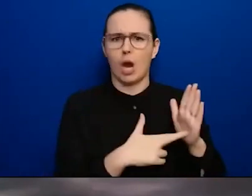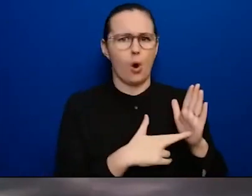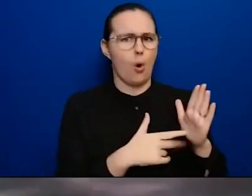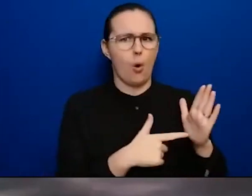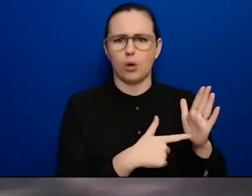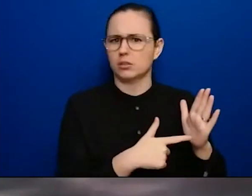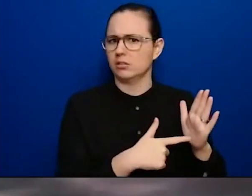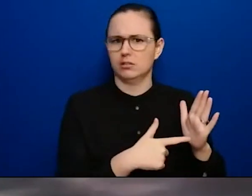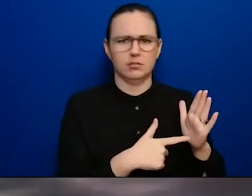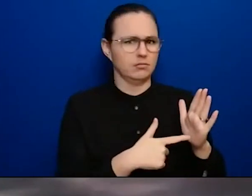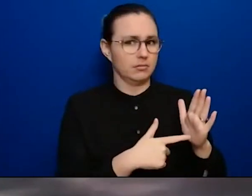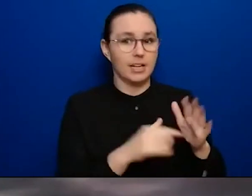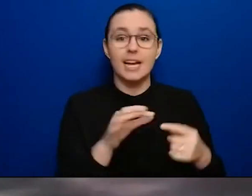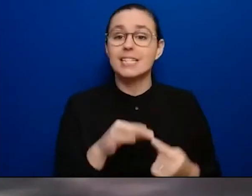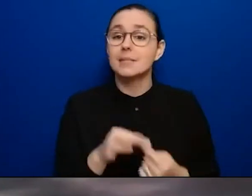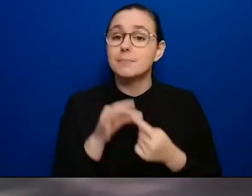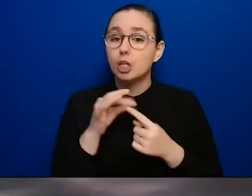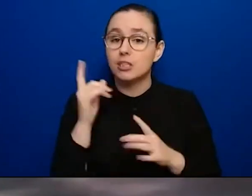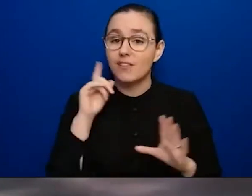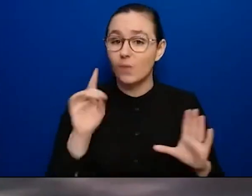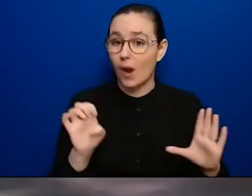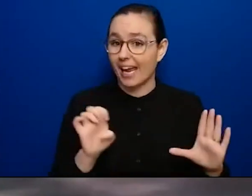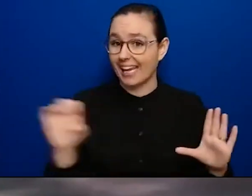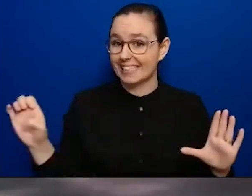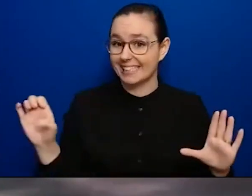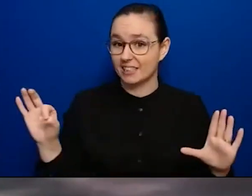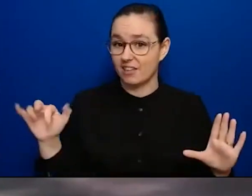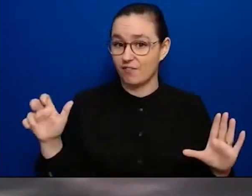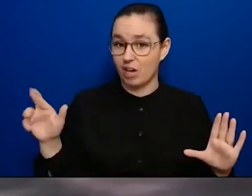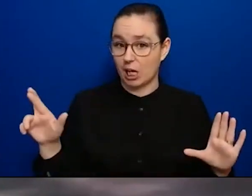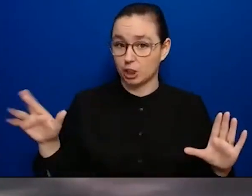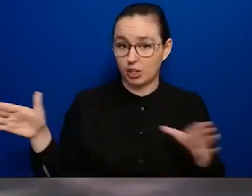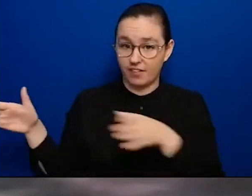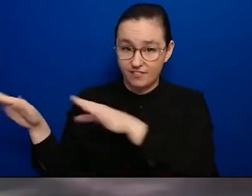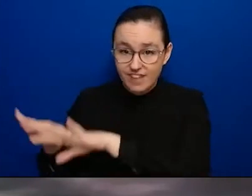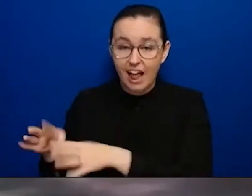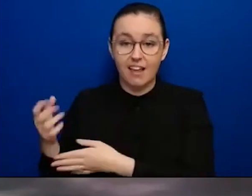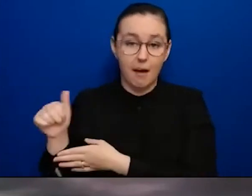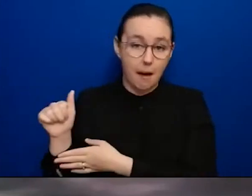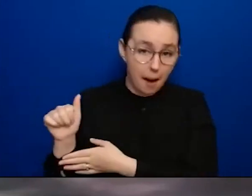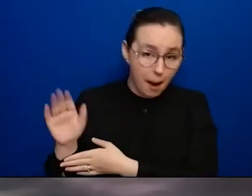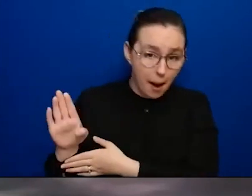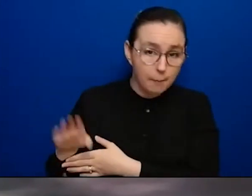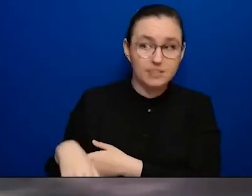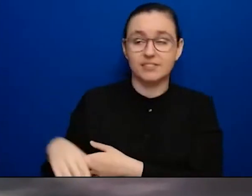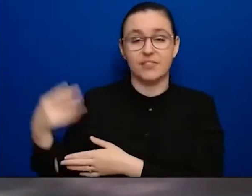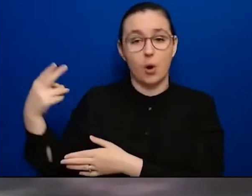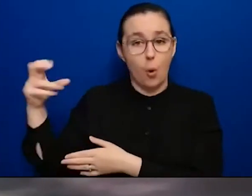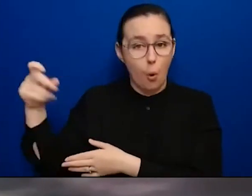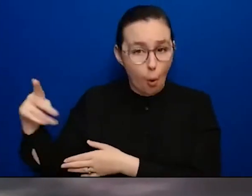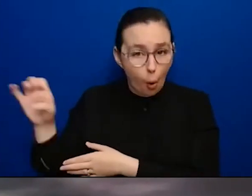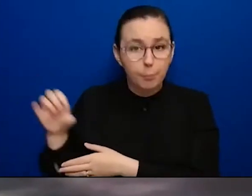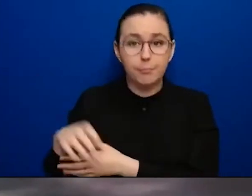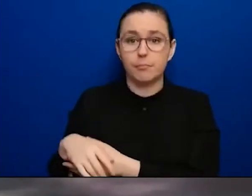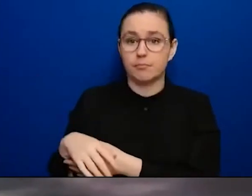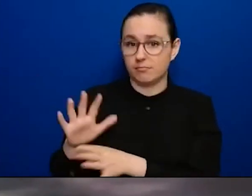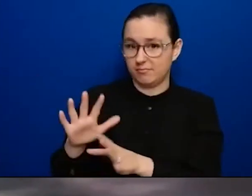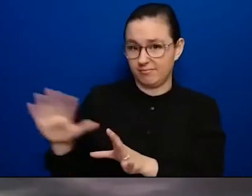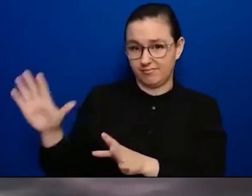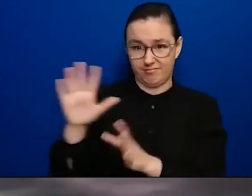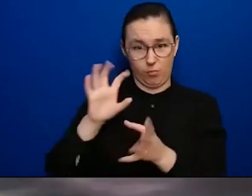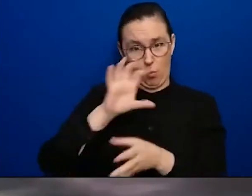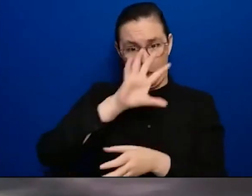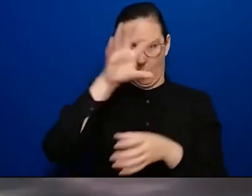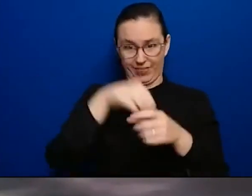Eastern Fraser Valley, including Abbotsford and Hope, seeing their record 24 hours of precipitation